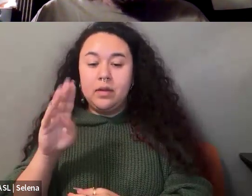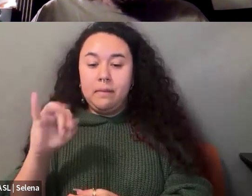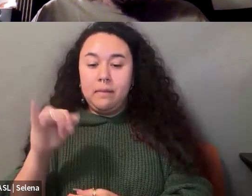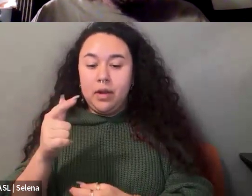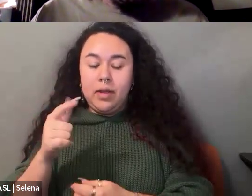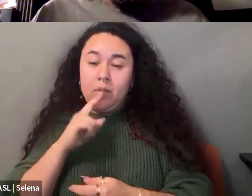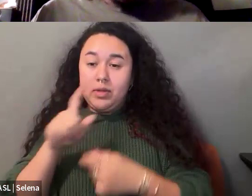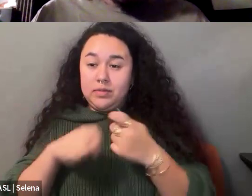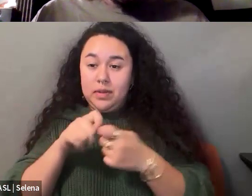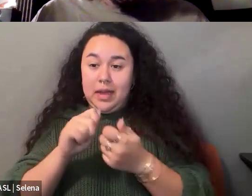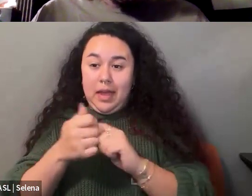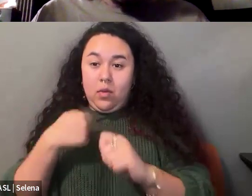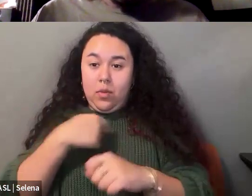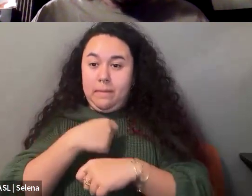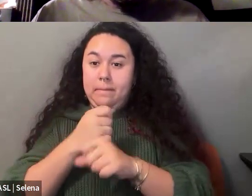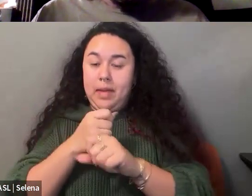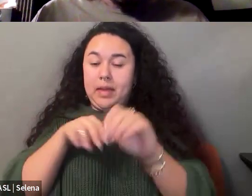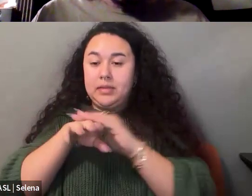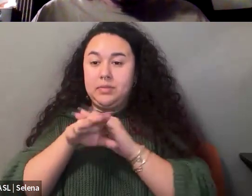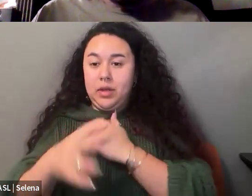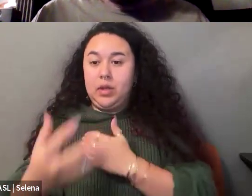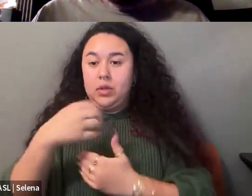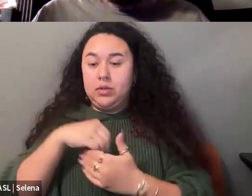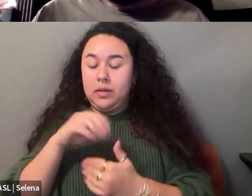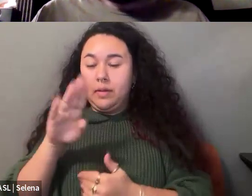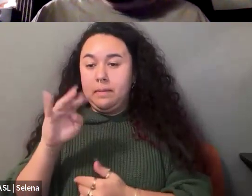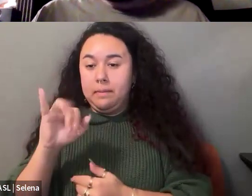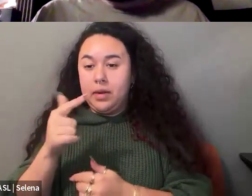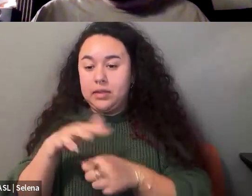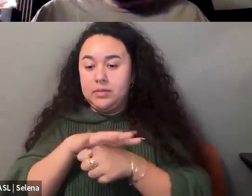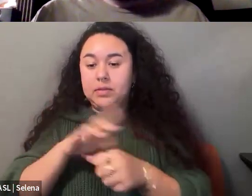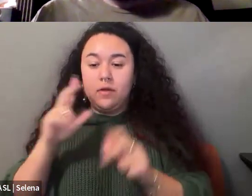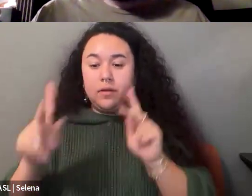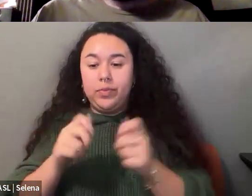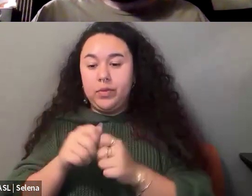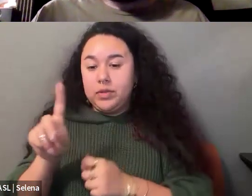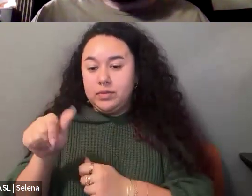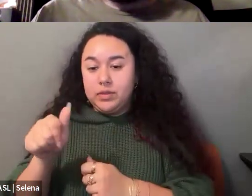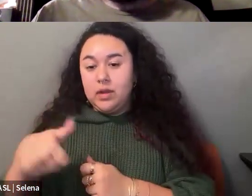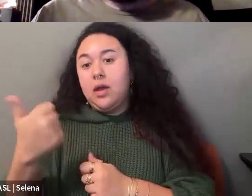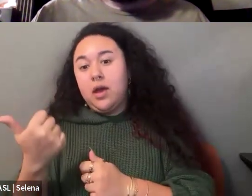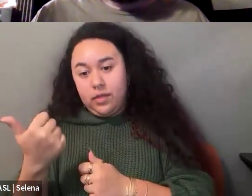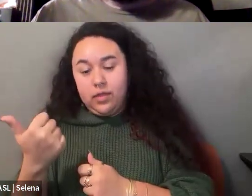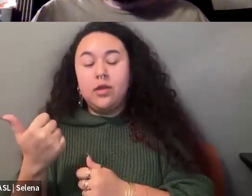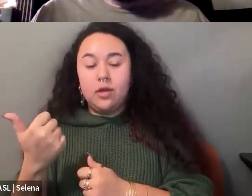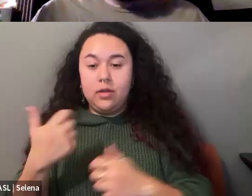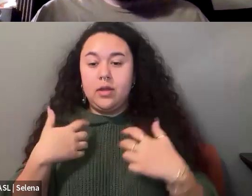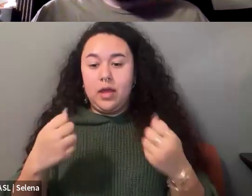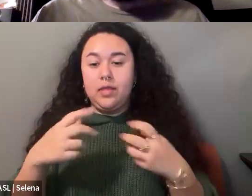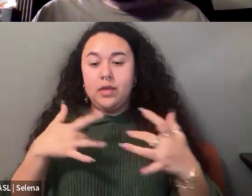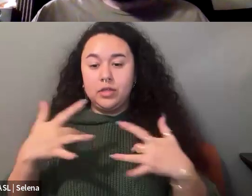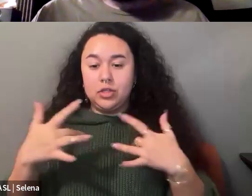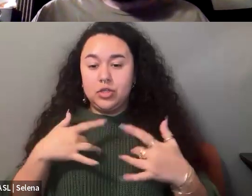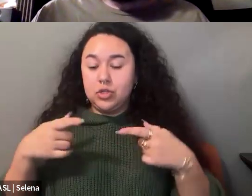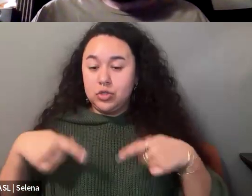we create accessible and inclusive birding spaces for folks with disabilities and other health concerns.